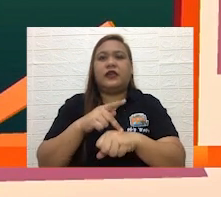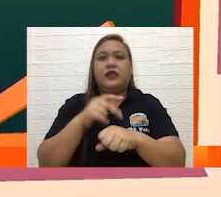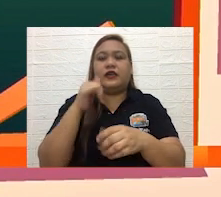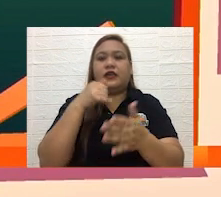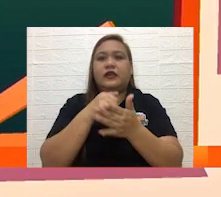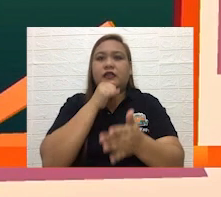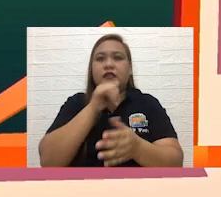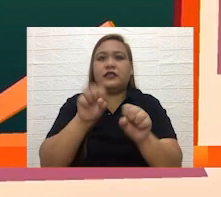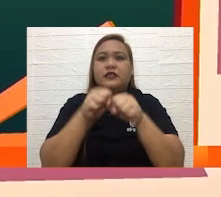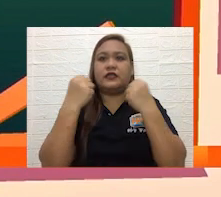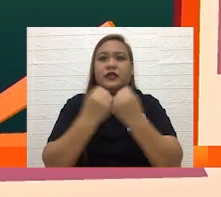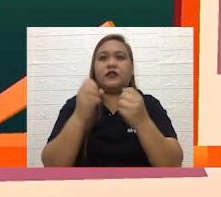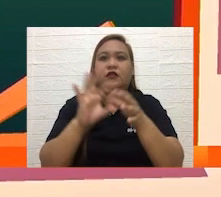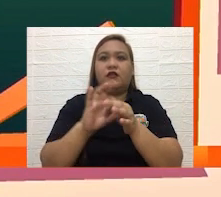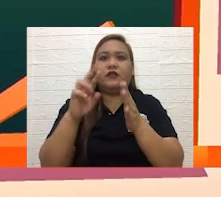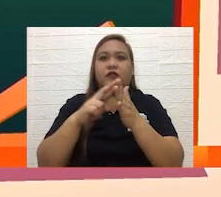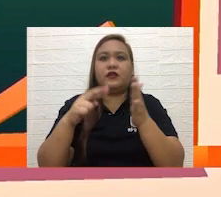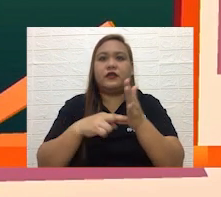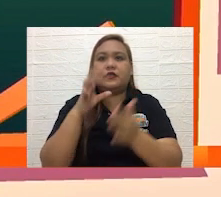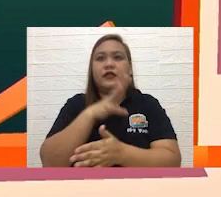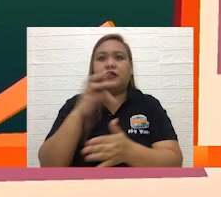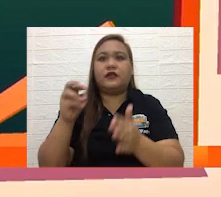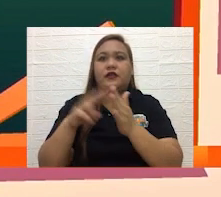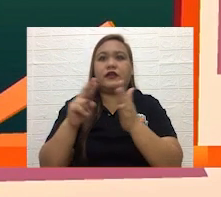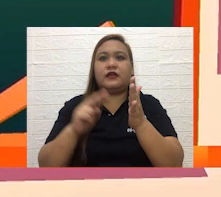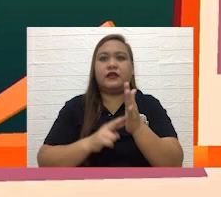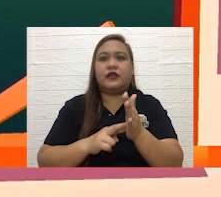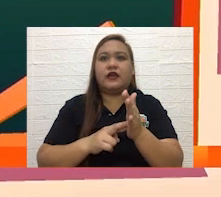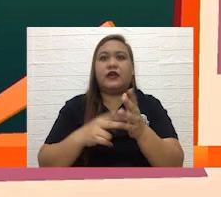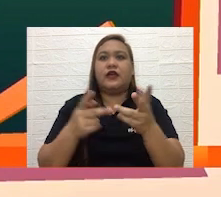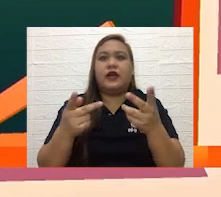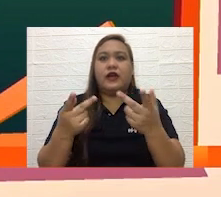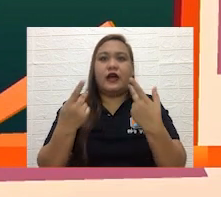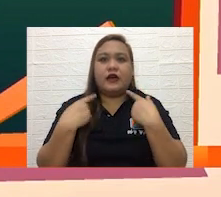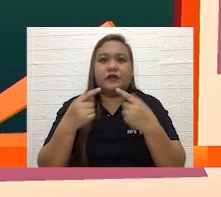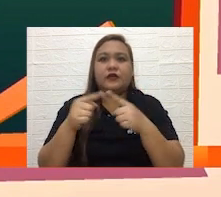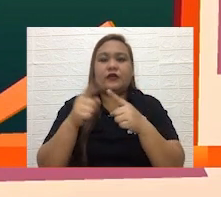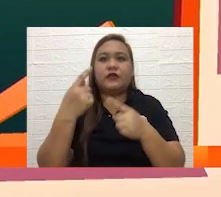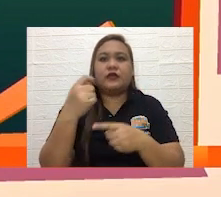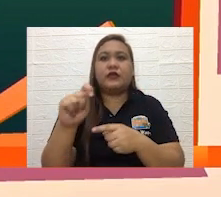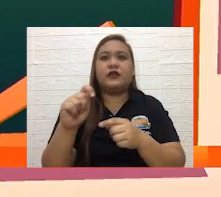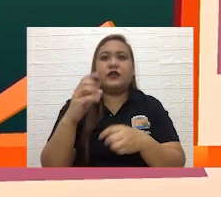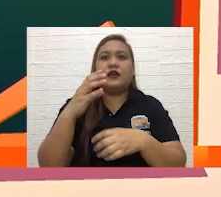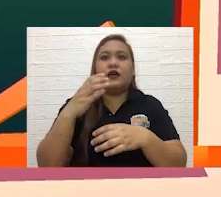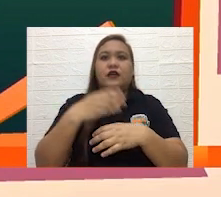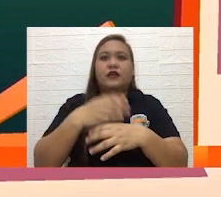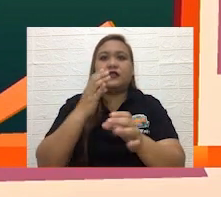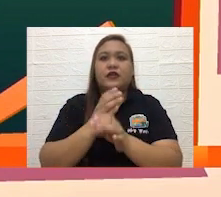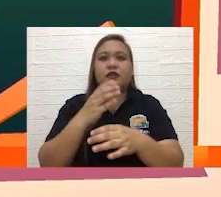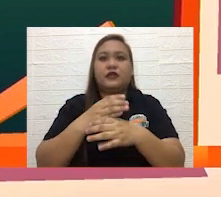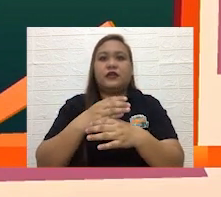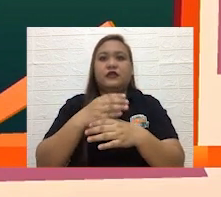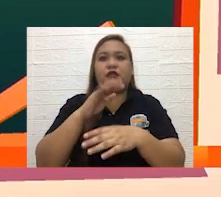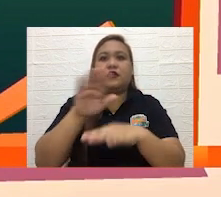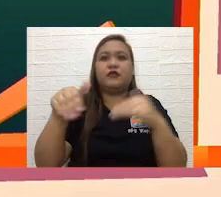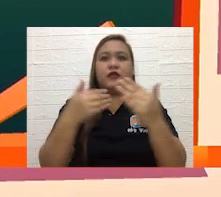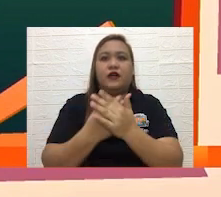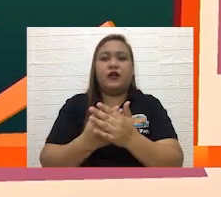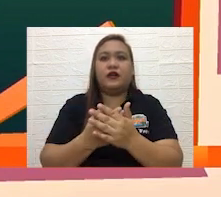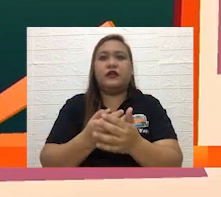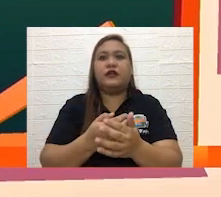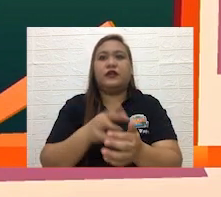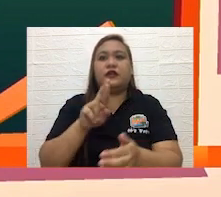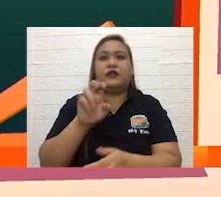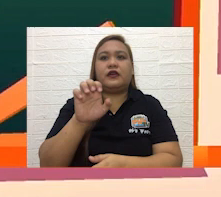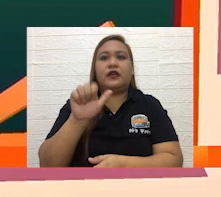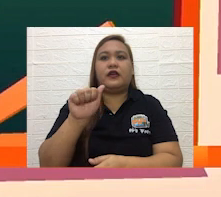regulations pertaining to the construction of all real estate projects and buildings in the Philippines. In short, if you are